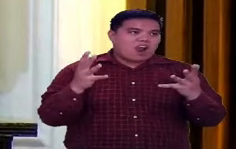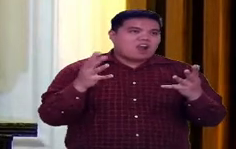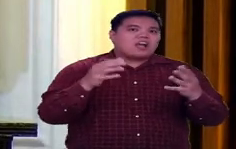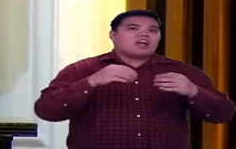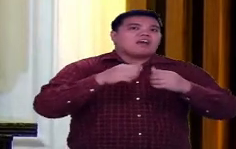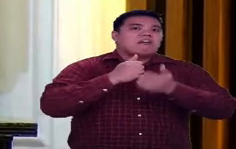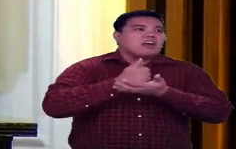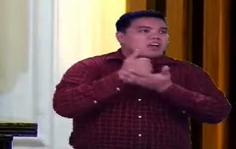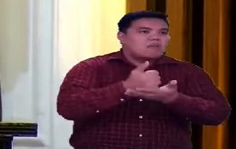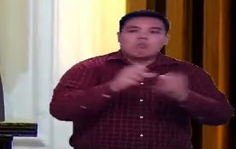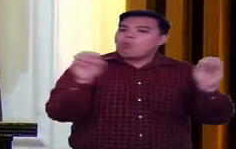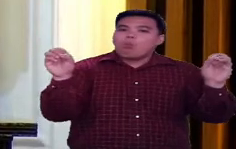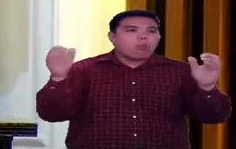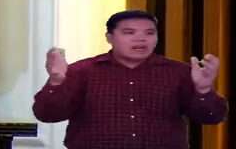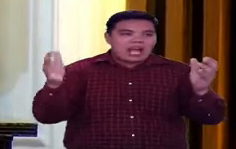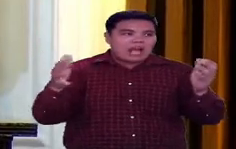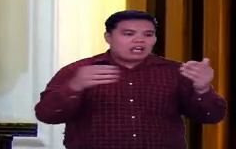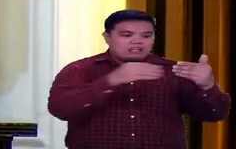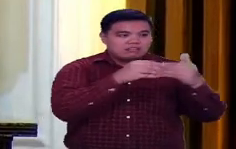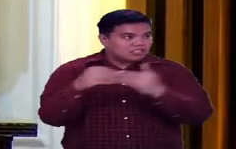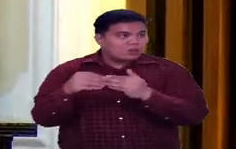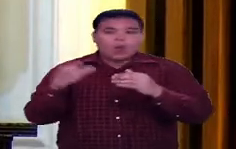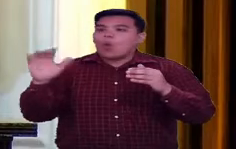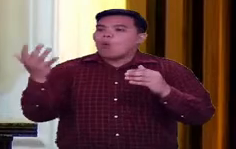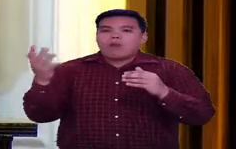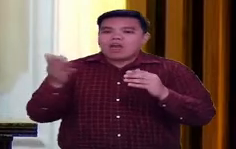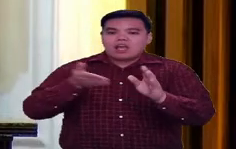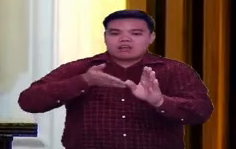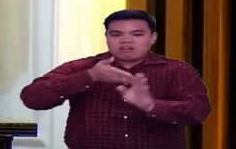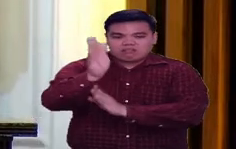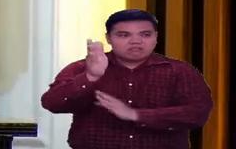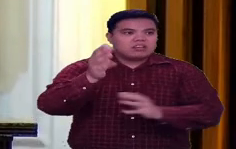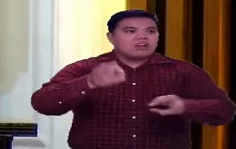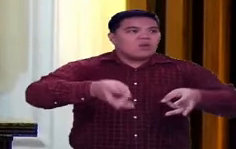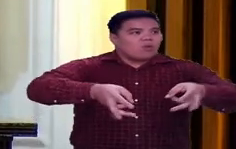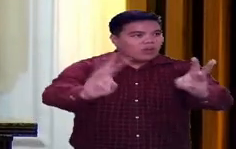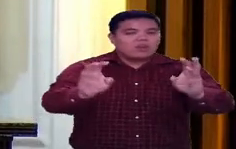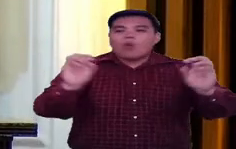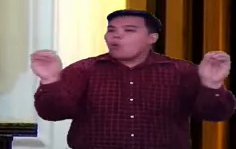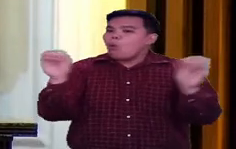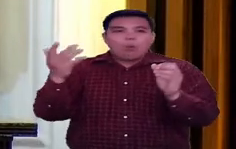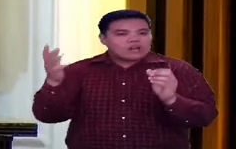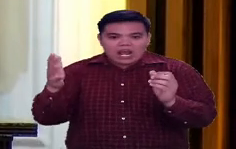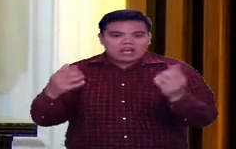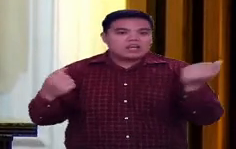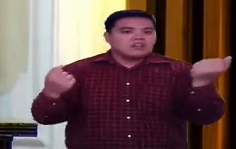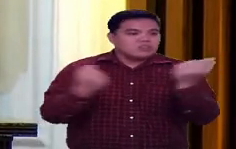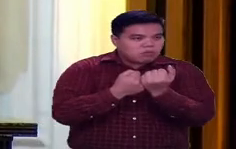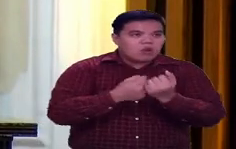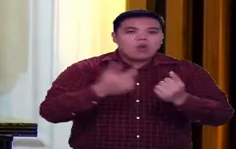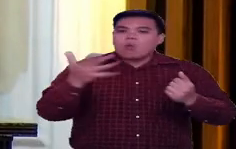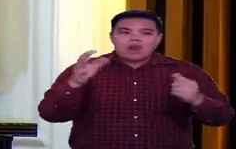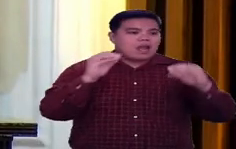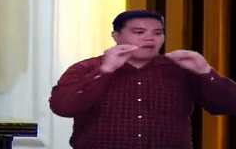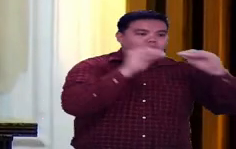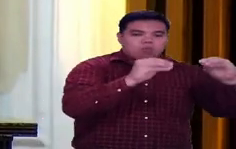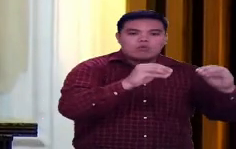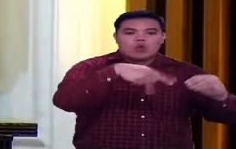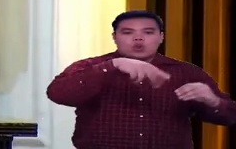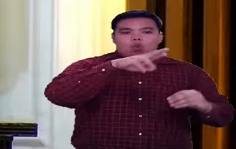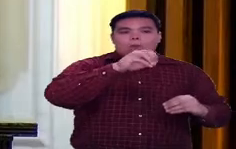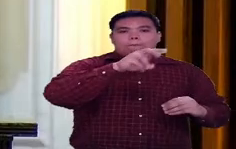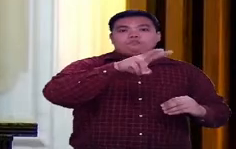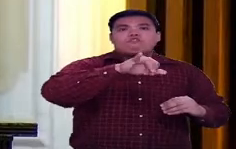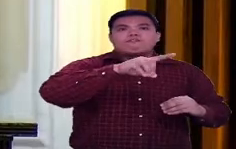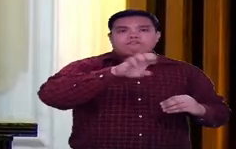was no one to guide them and lead them to the right path. No one to provide them with the right direction in life. They were